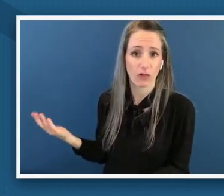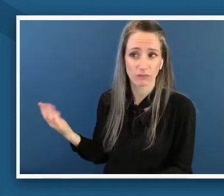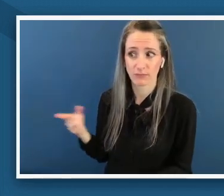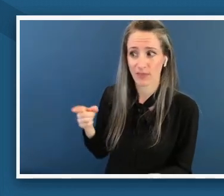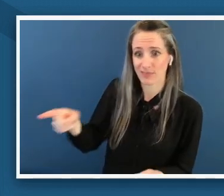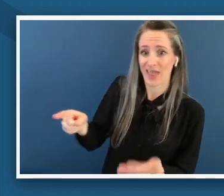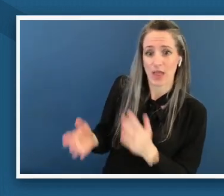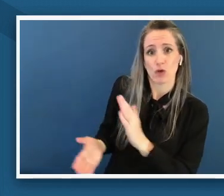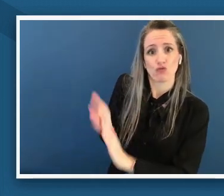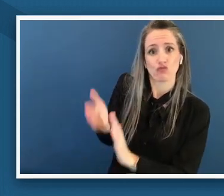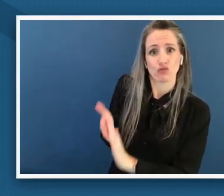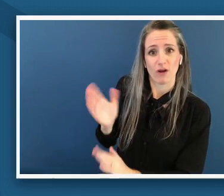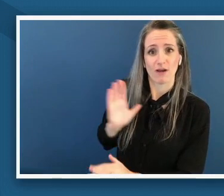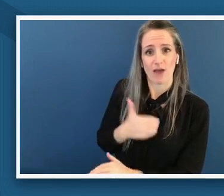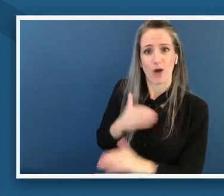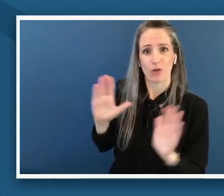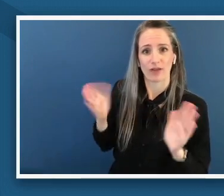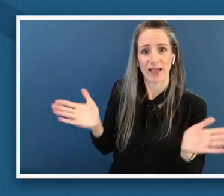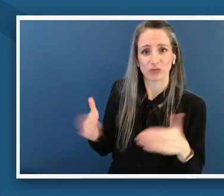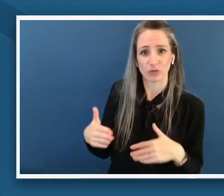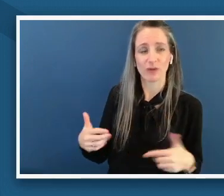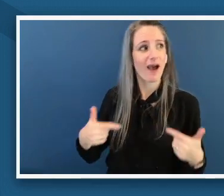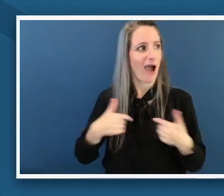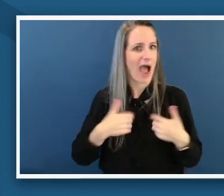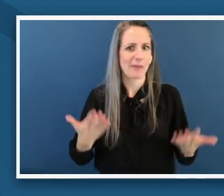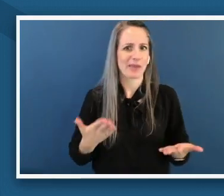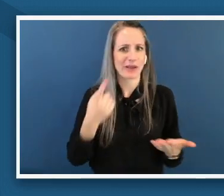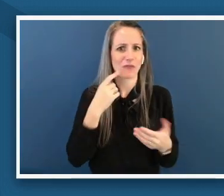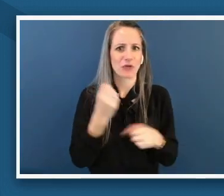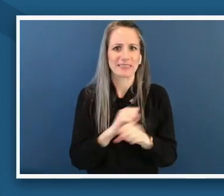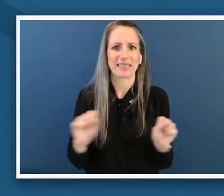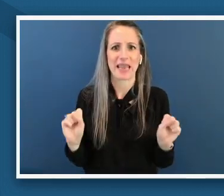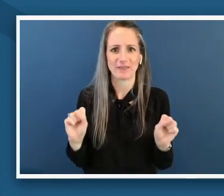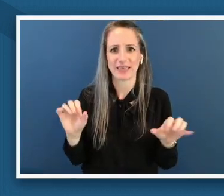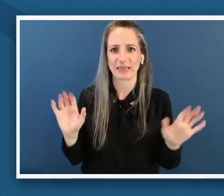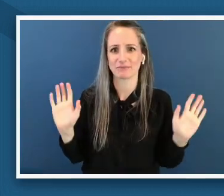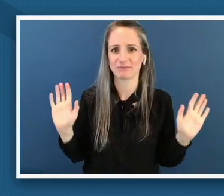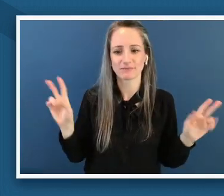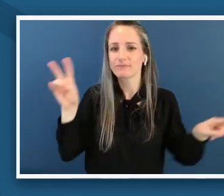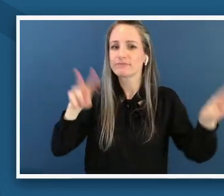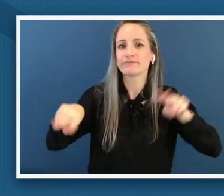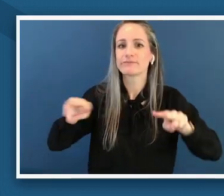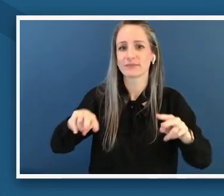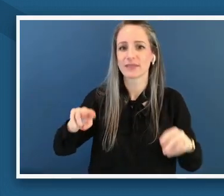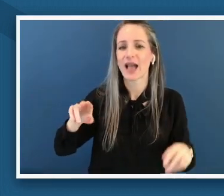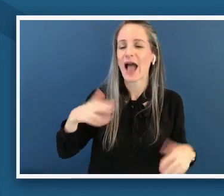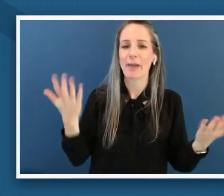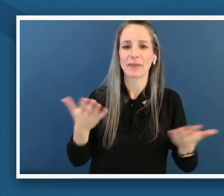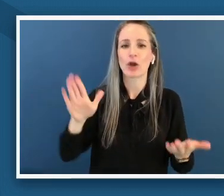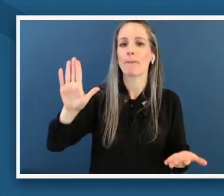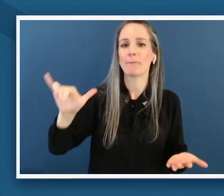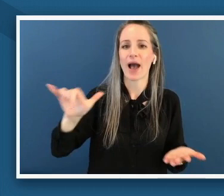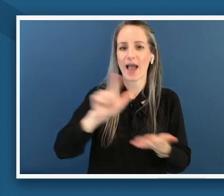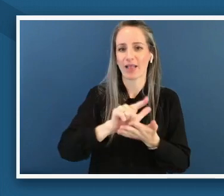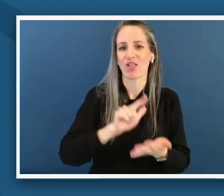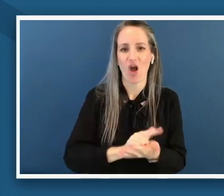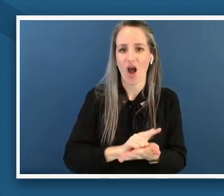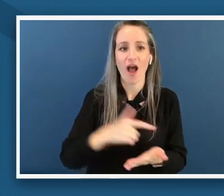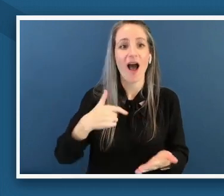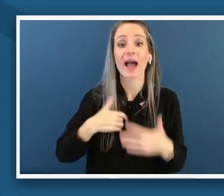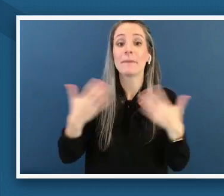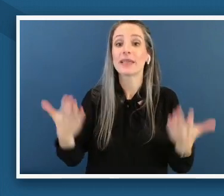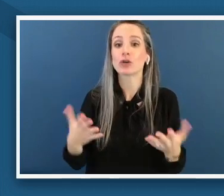sometimes, I'm only here for safety measures. Like, I'm here by law. I'm the facilitator of the learning.